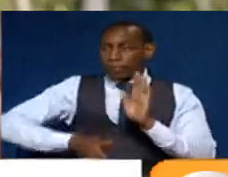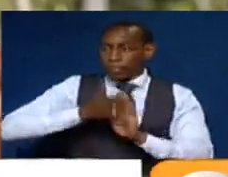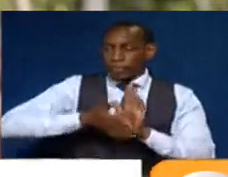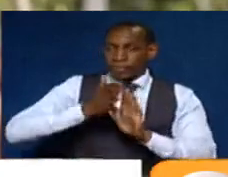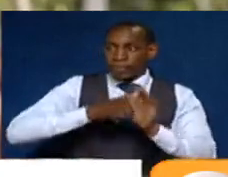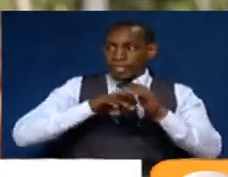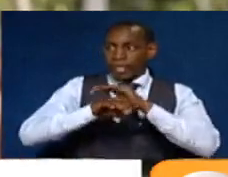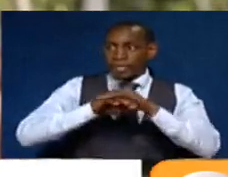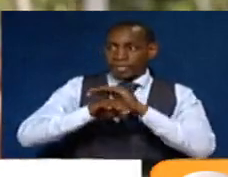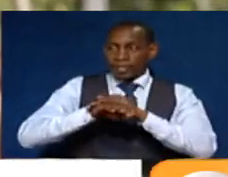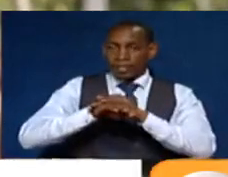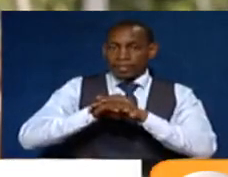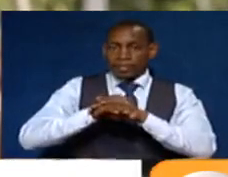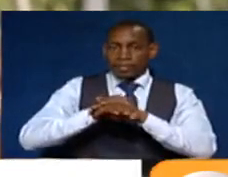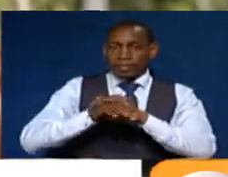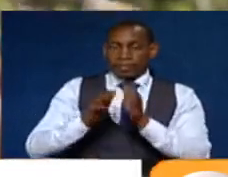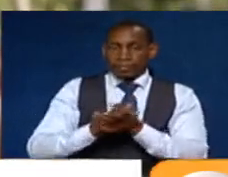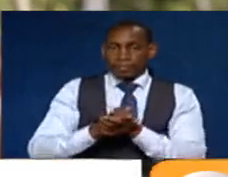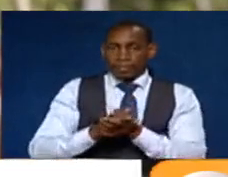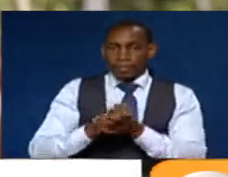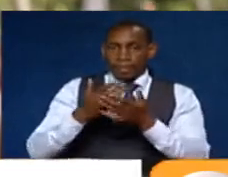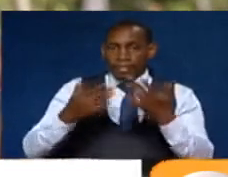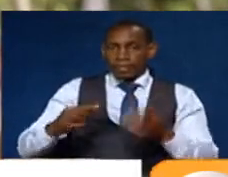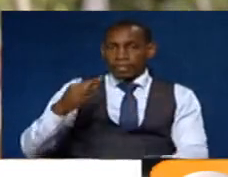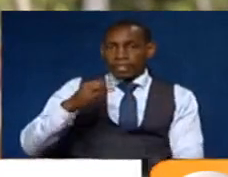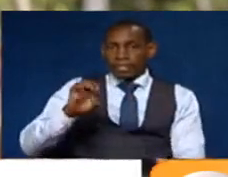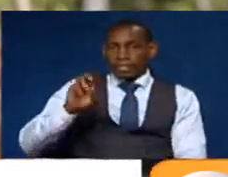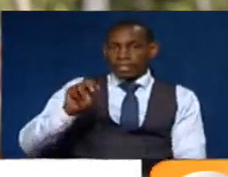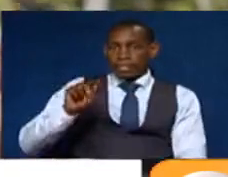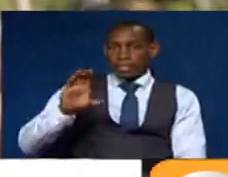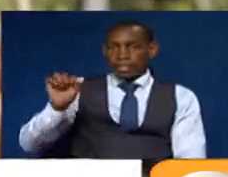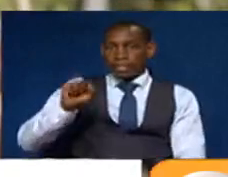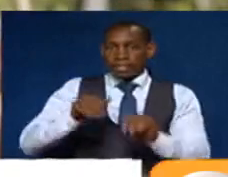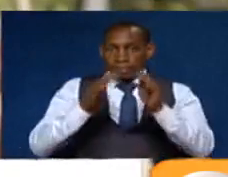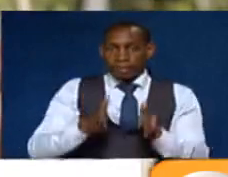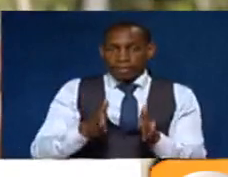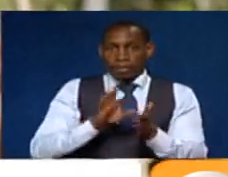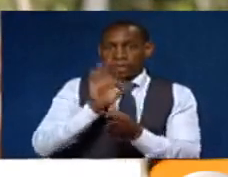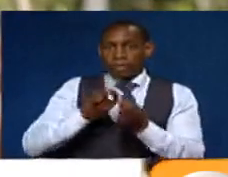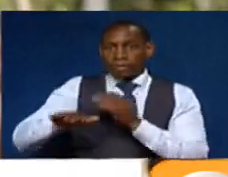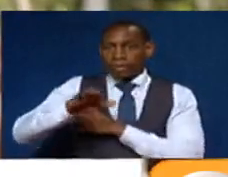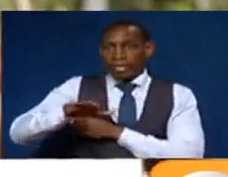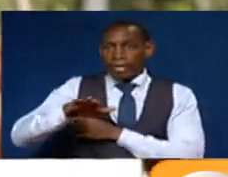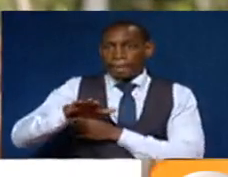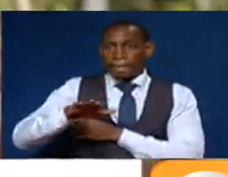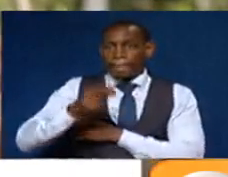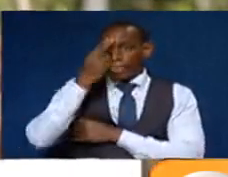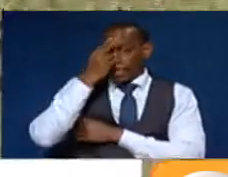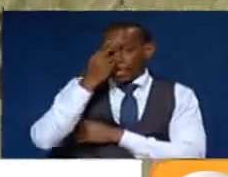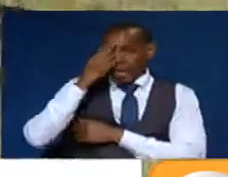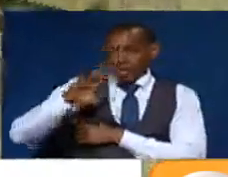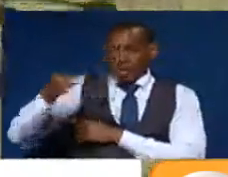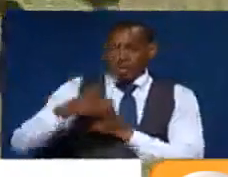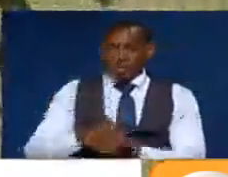the access to the genetic material by farmers in this particular area of Narok